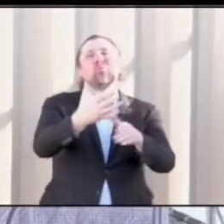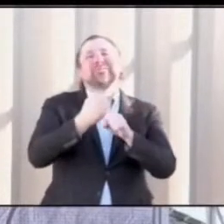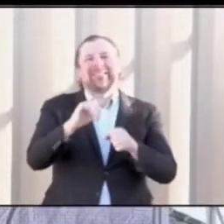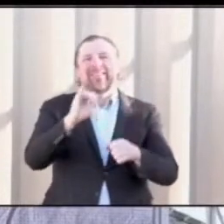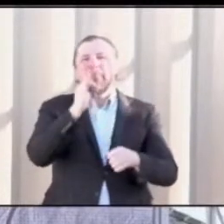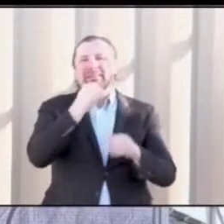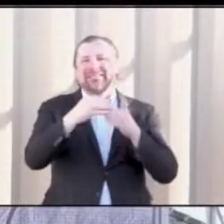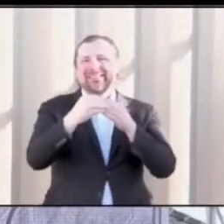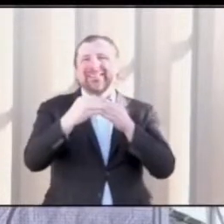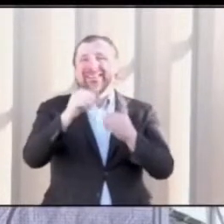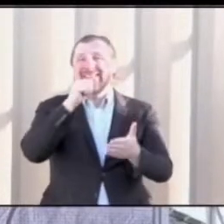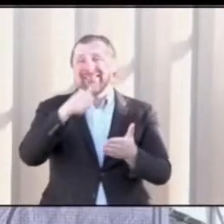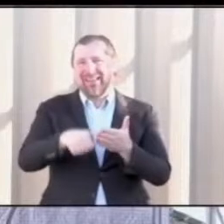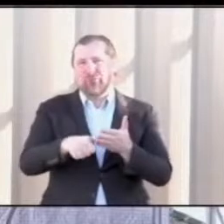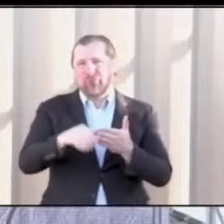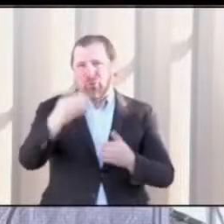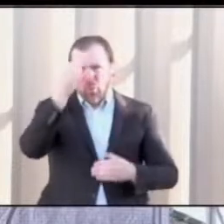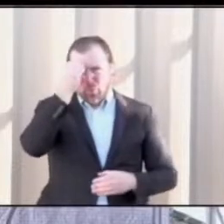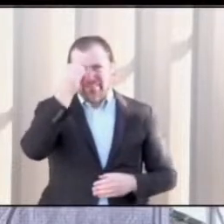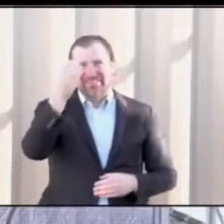letter that will tell you that